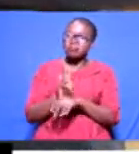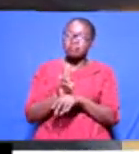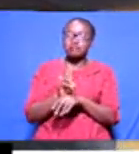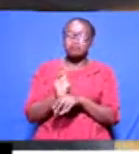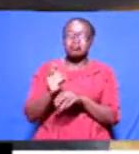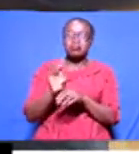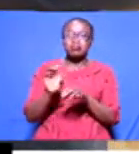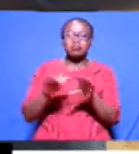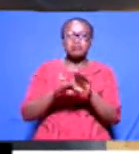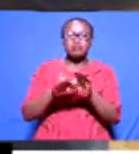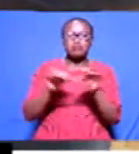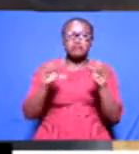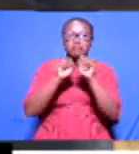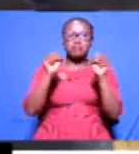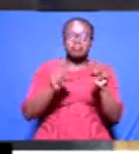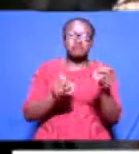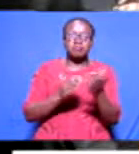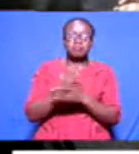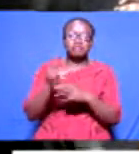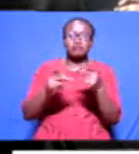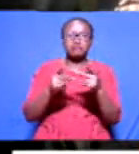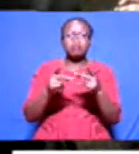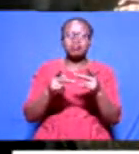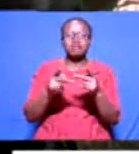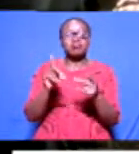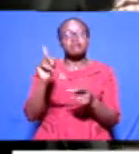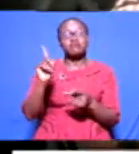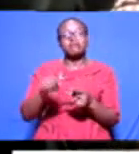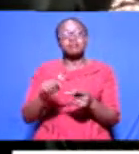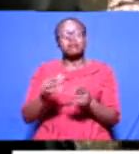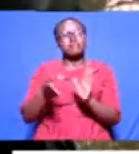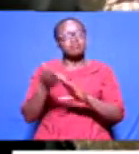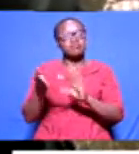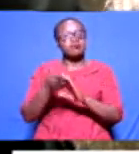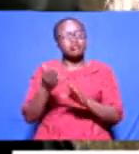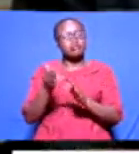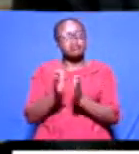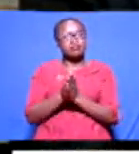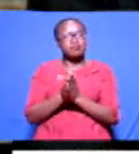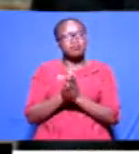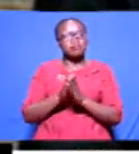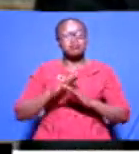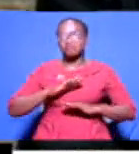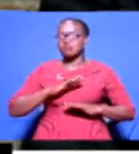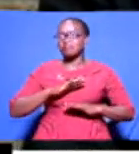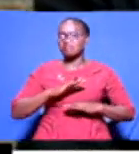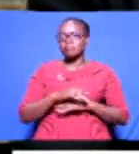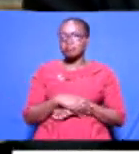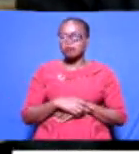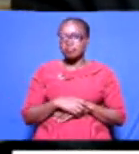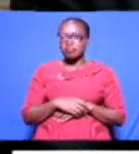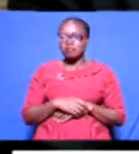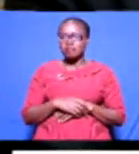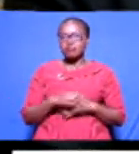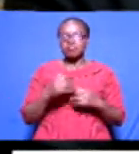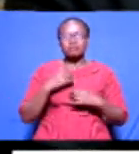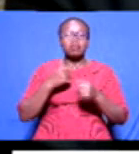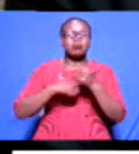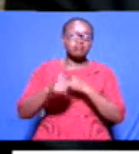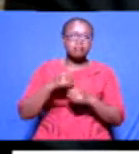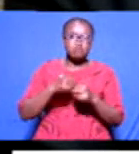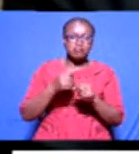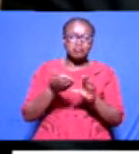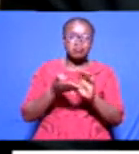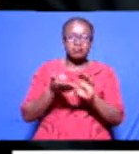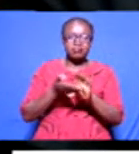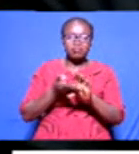to ensure the process is cost-effective, expeditious, and convenient. that we have activated an e-filing